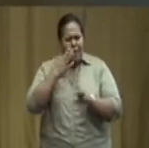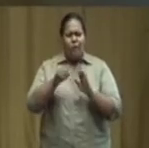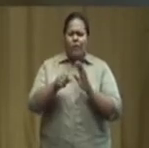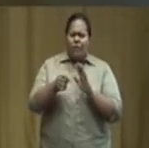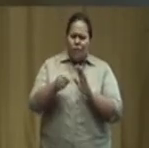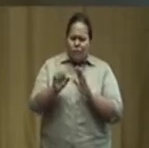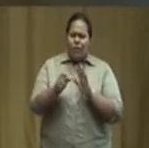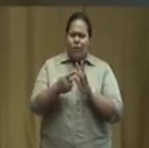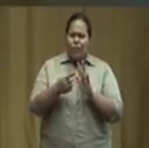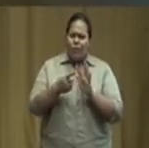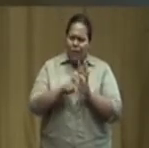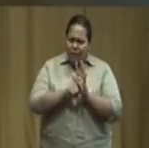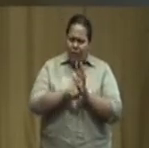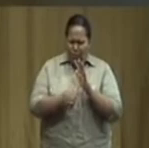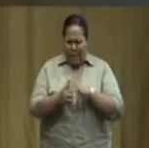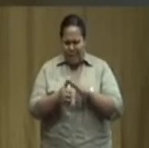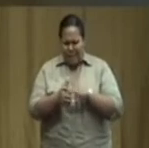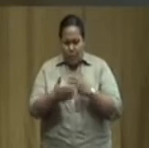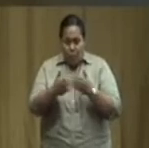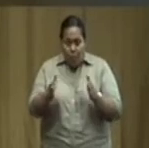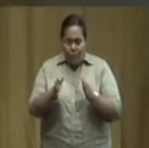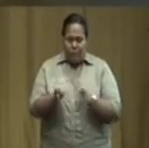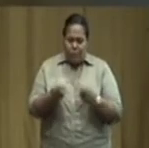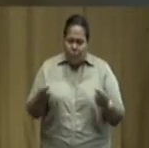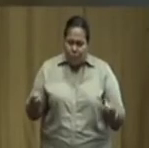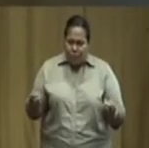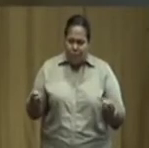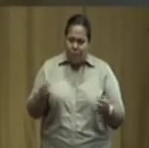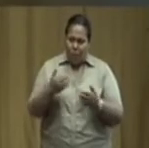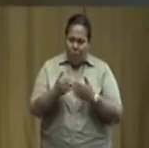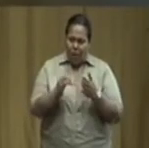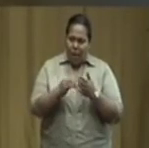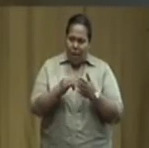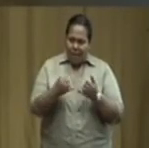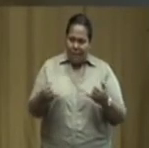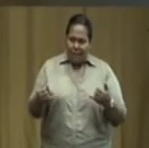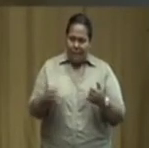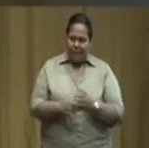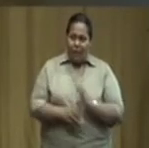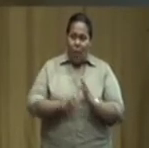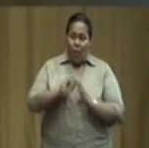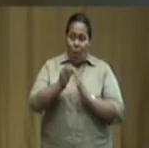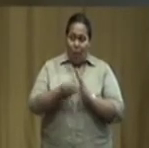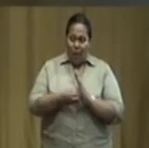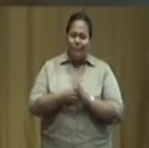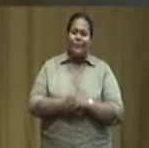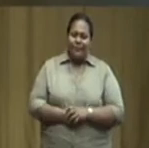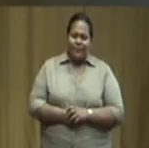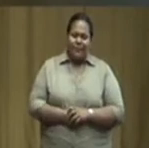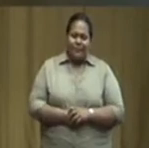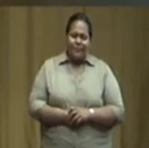that's just at the level of using Wikipedia. And I gather that OER operates on a similar